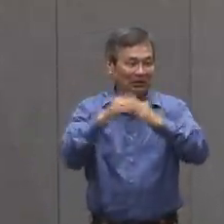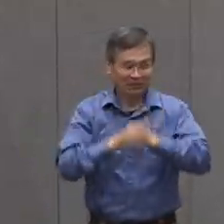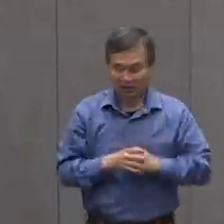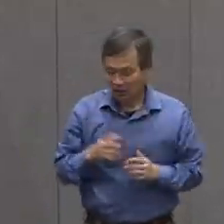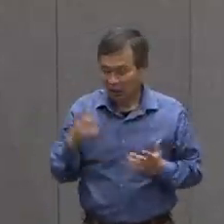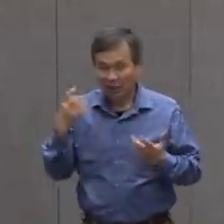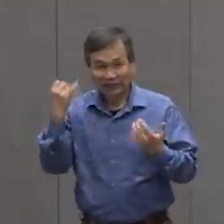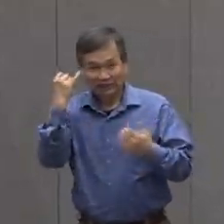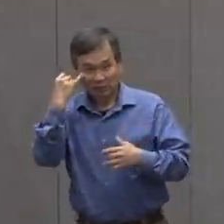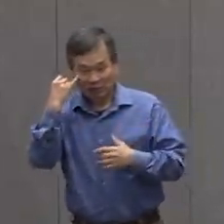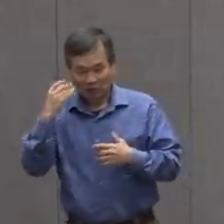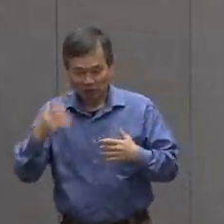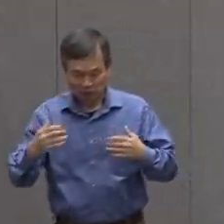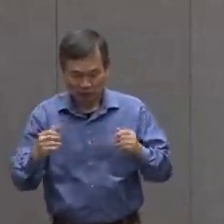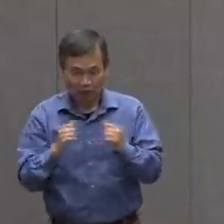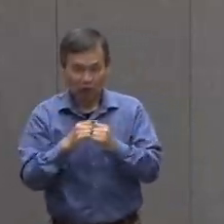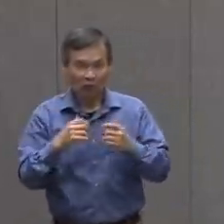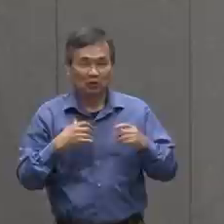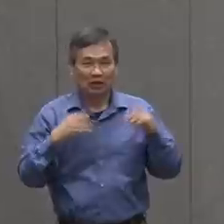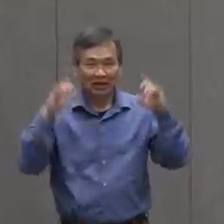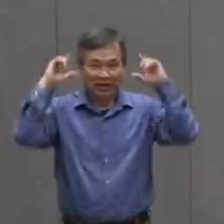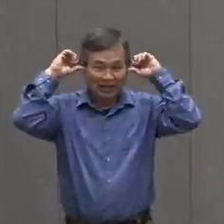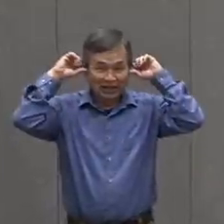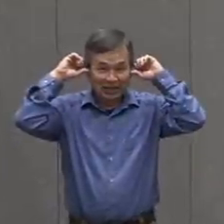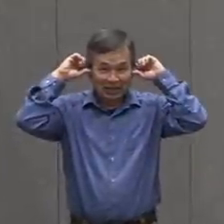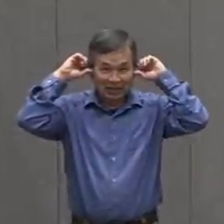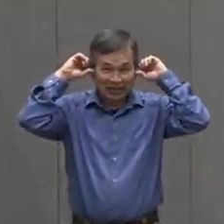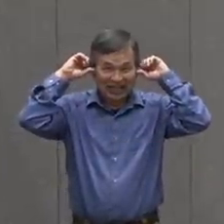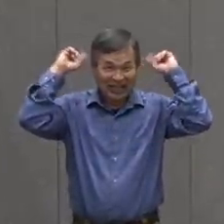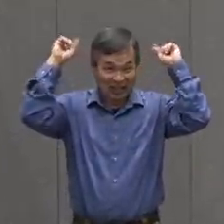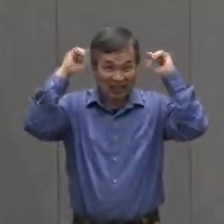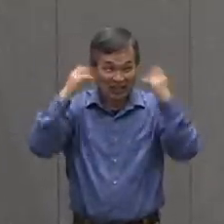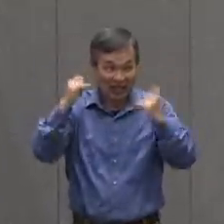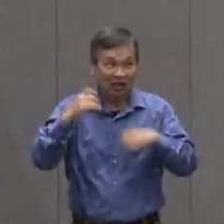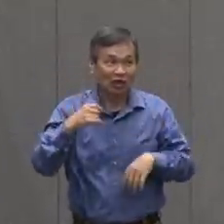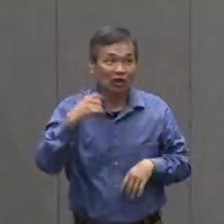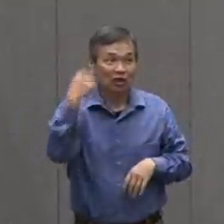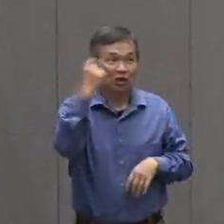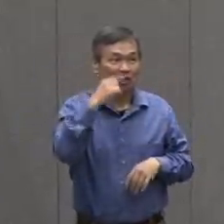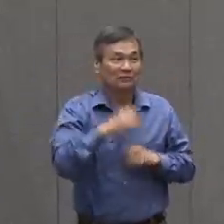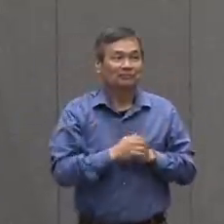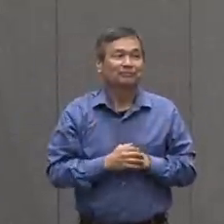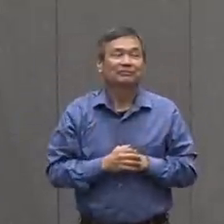What do you do with ears like these?